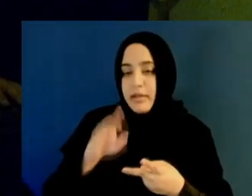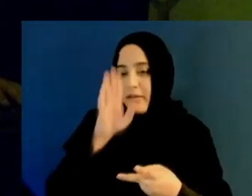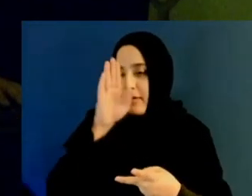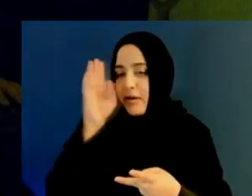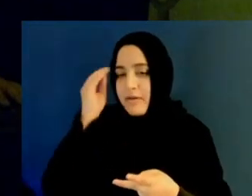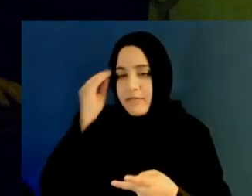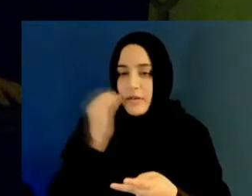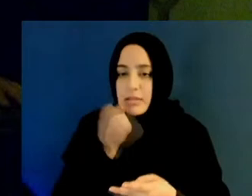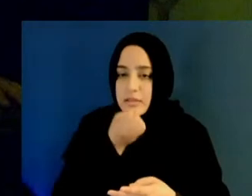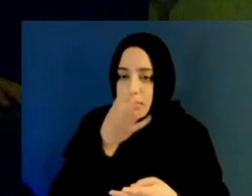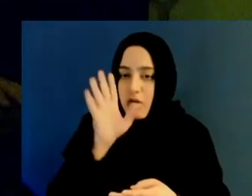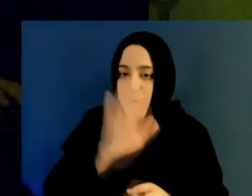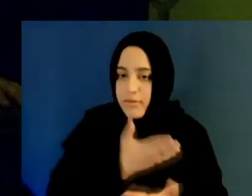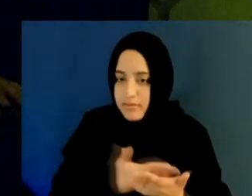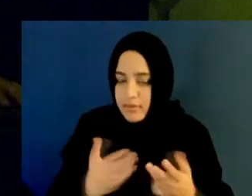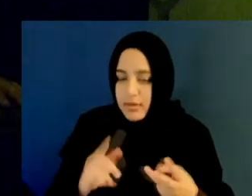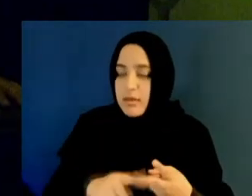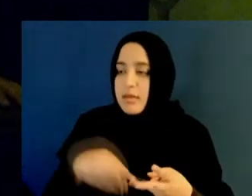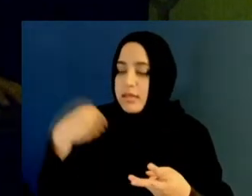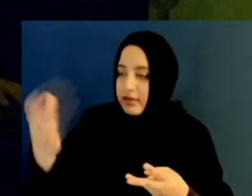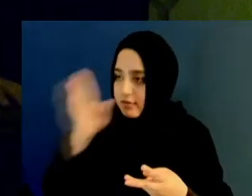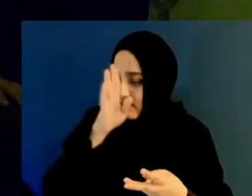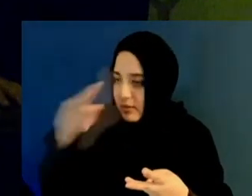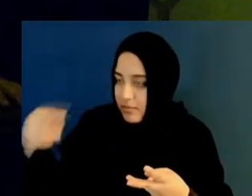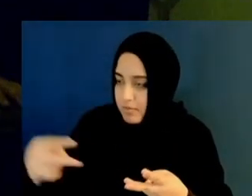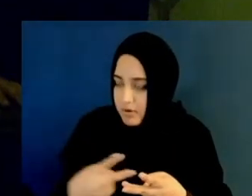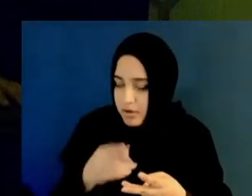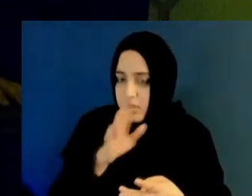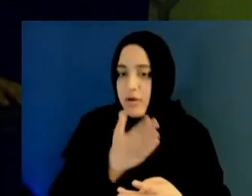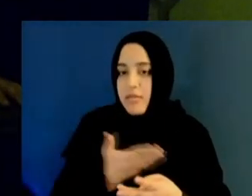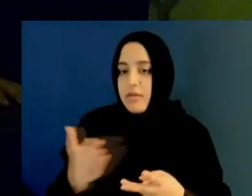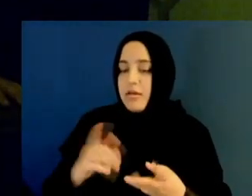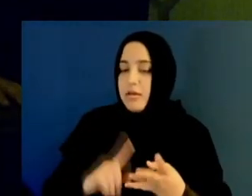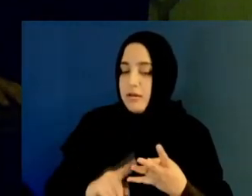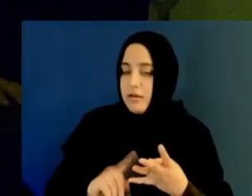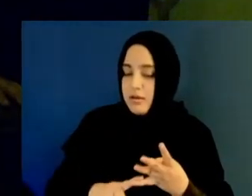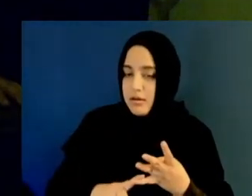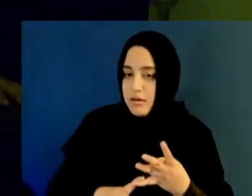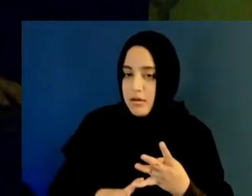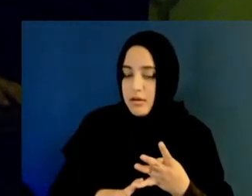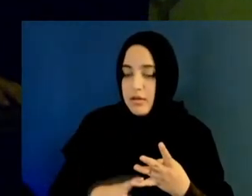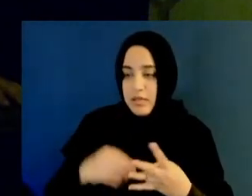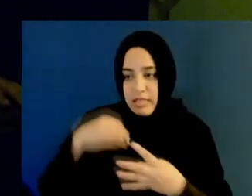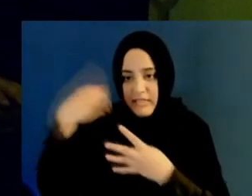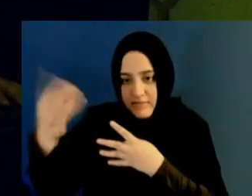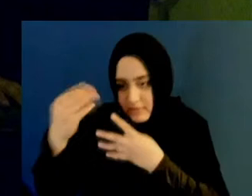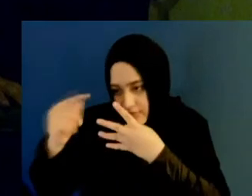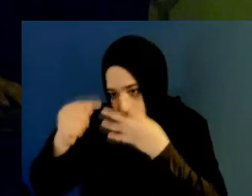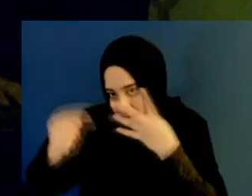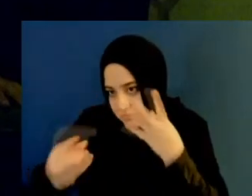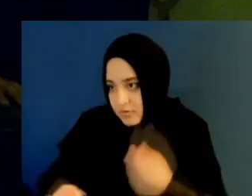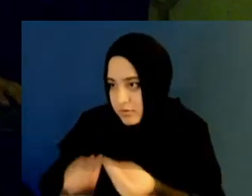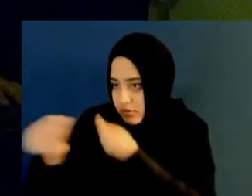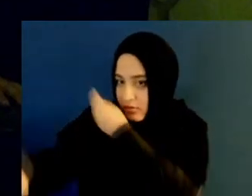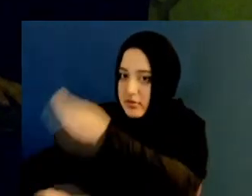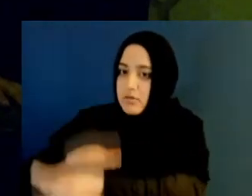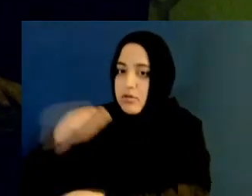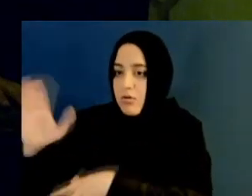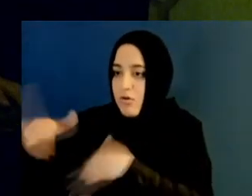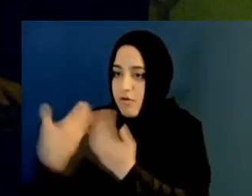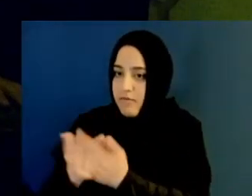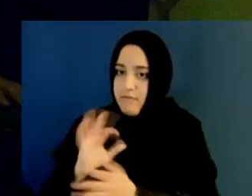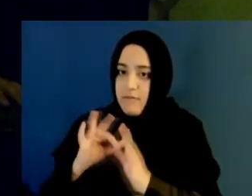Abi Talib. And then Imam Sajjad says to Imam al-Bakir, you are now the caretaker of the